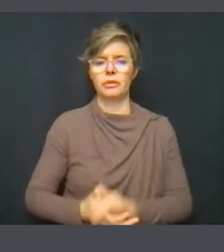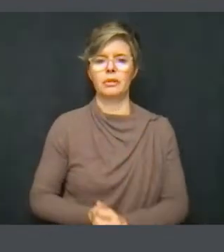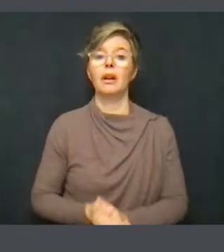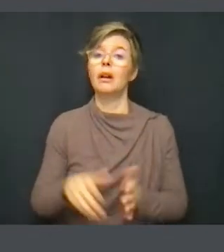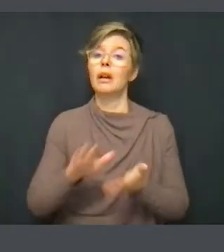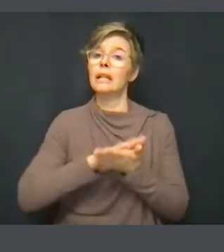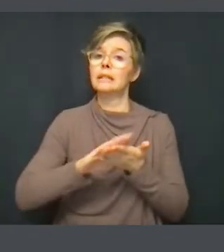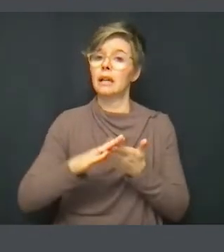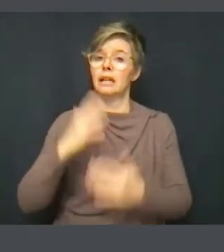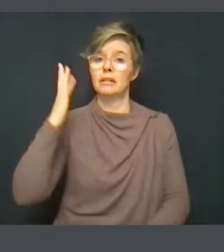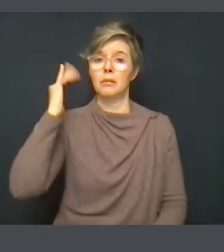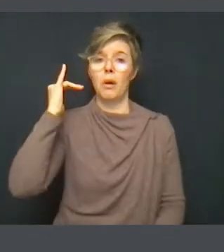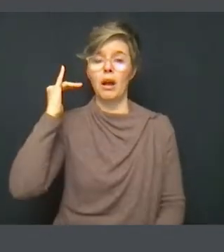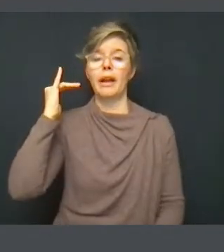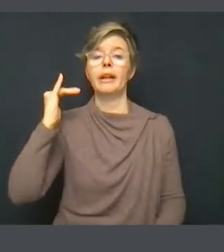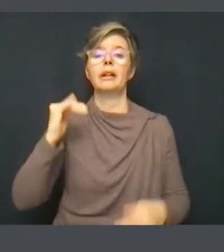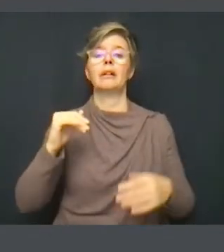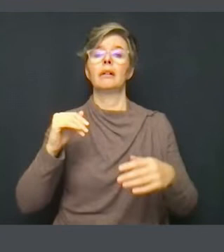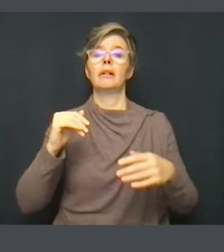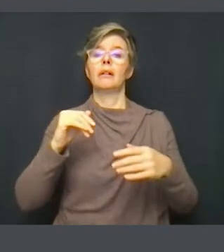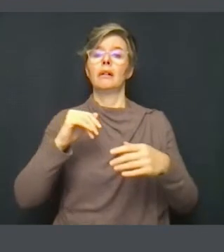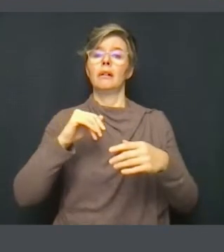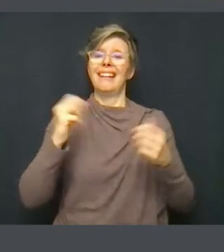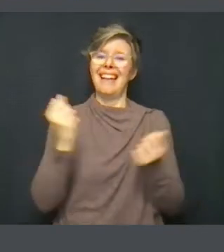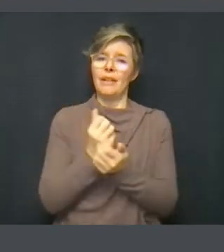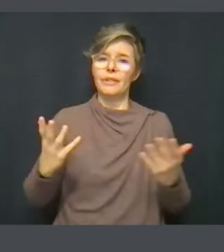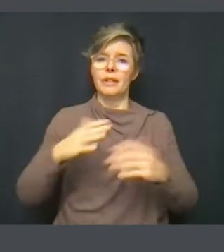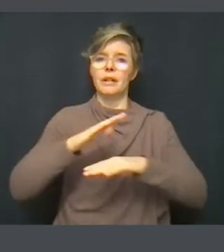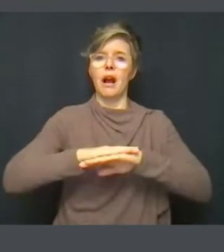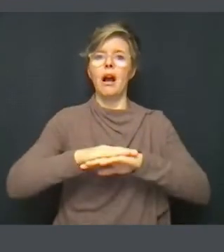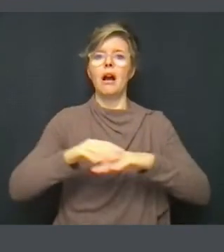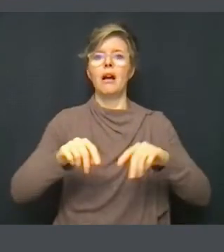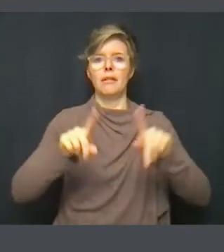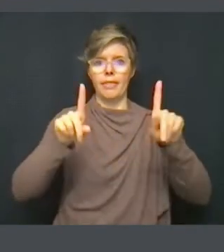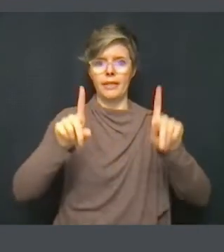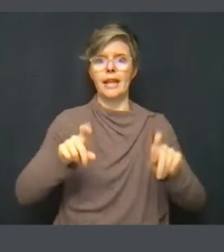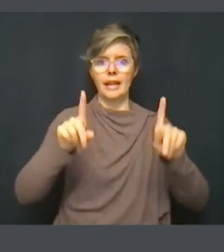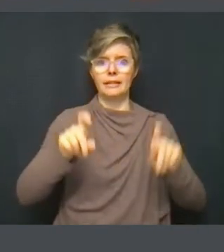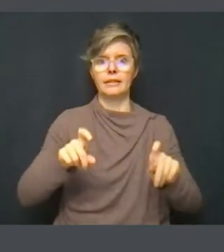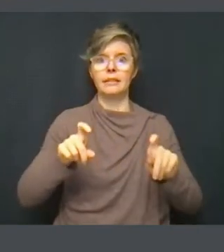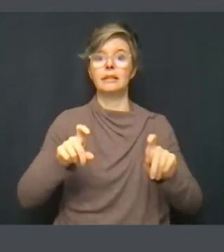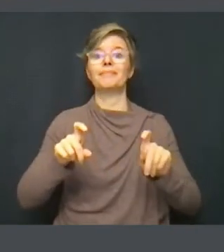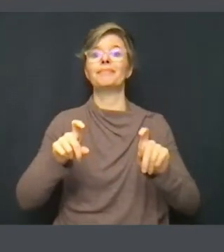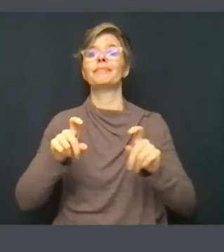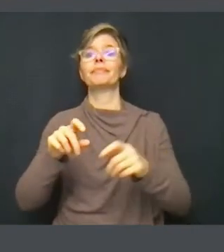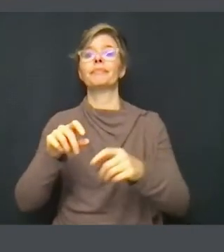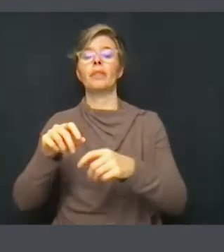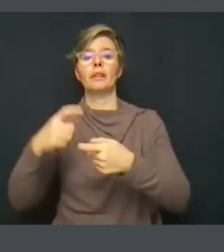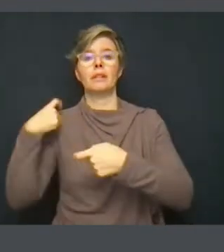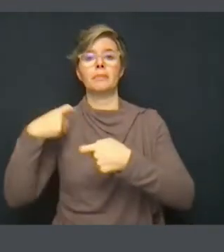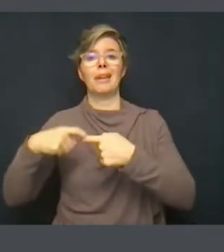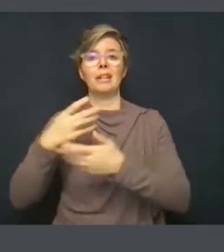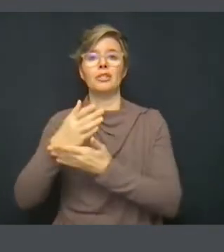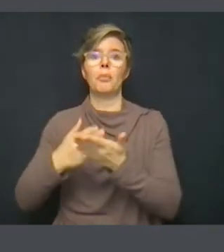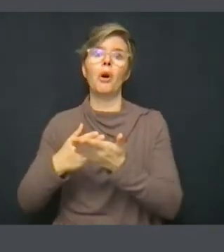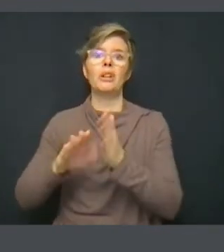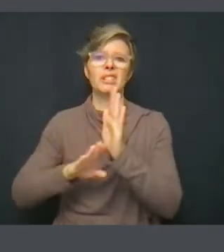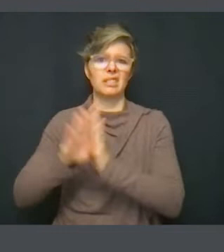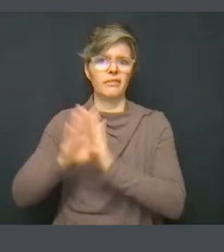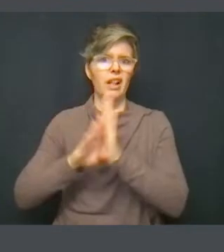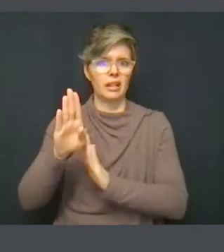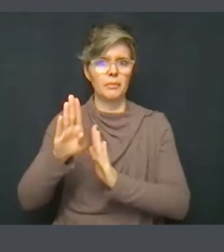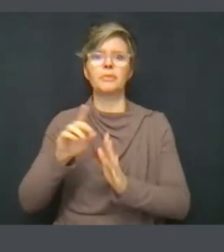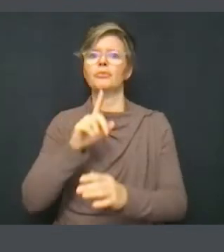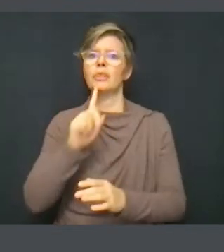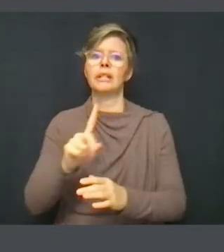because all of the items are, especially on the Spanish piece of it, are developed specifically for Spanish. It covers this age range that you